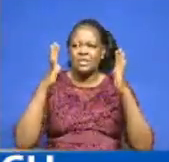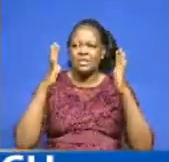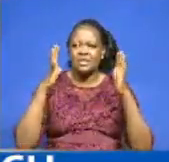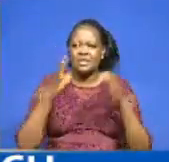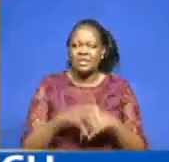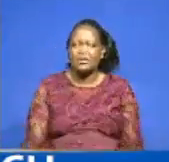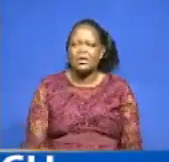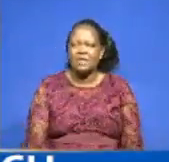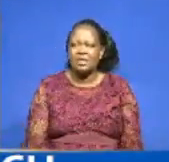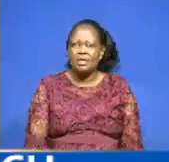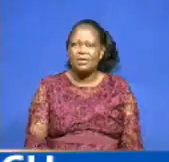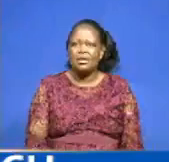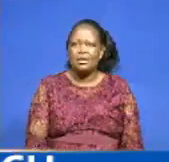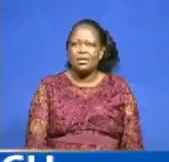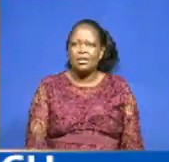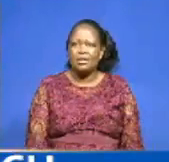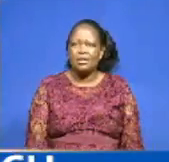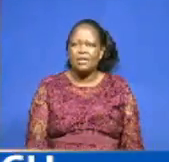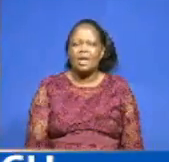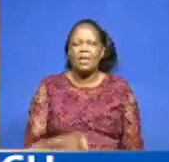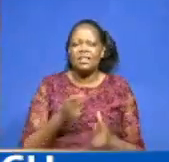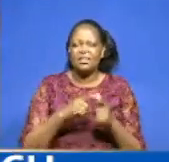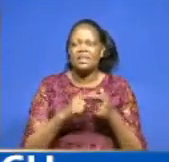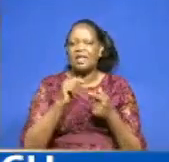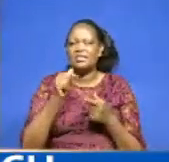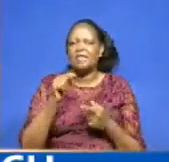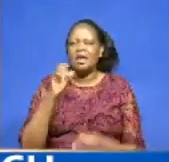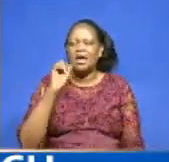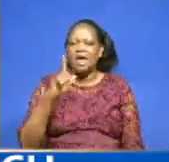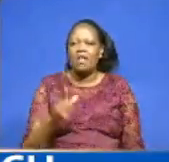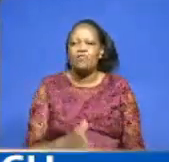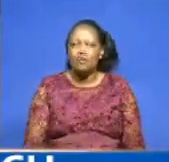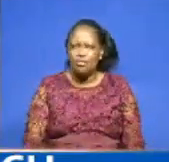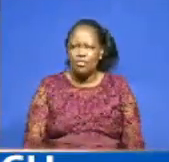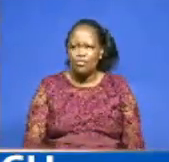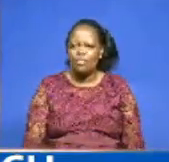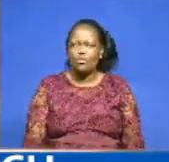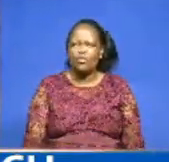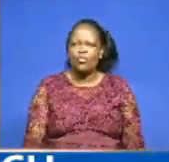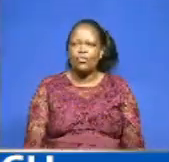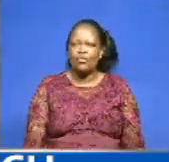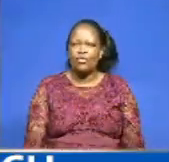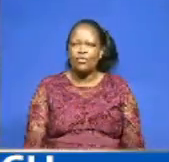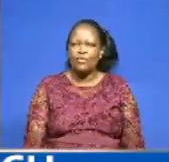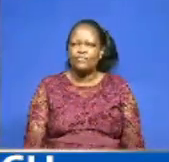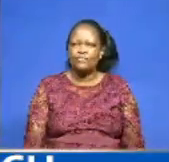The next, can we have Caroline? Miss Caroline.